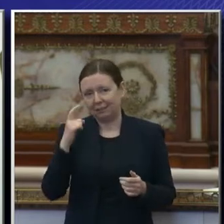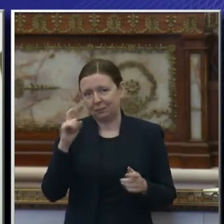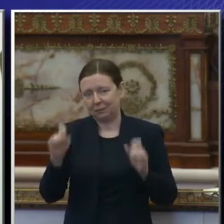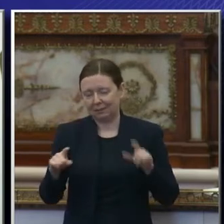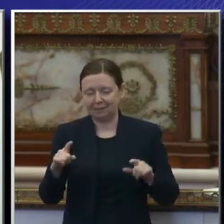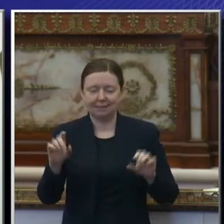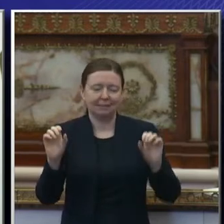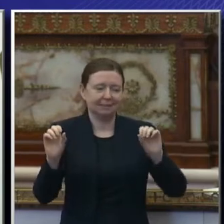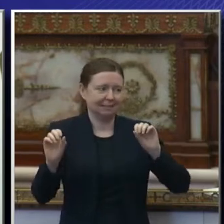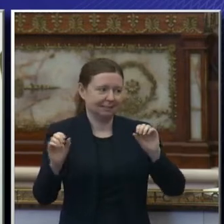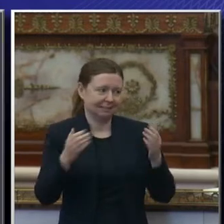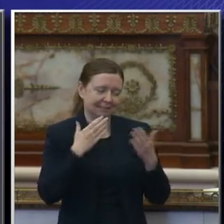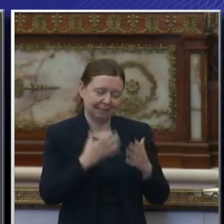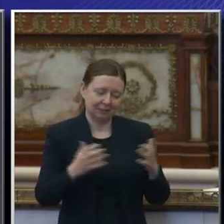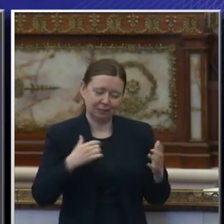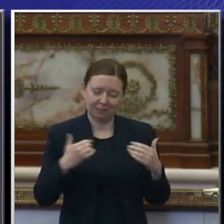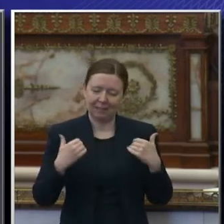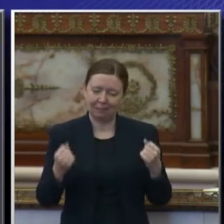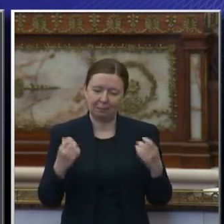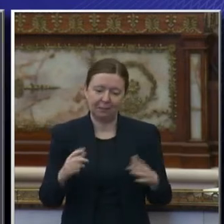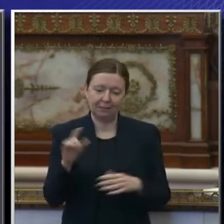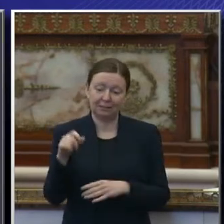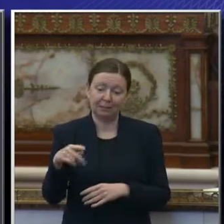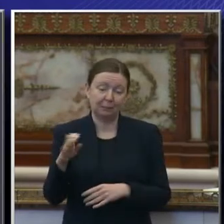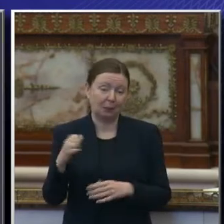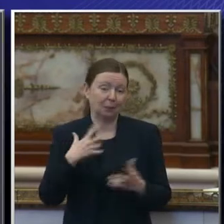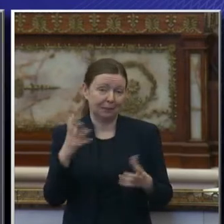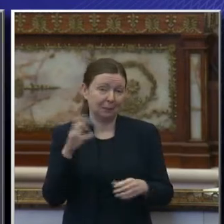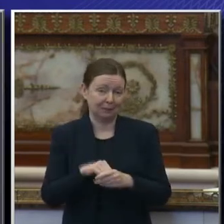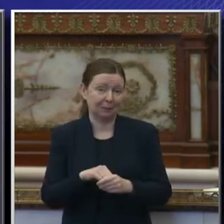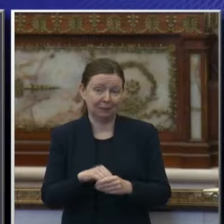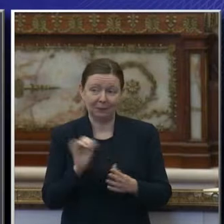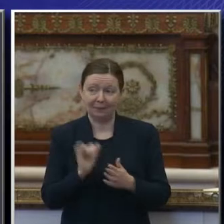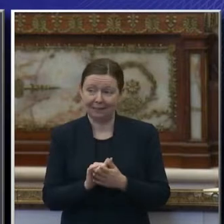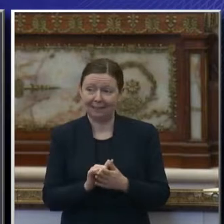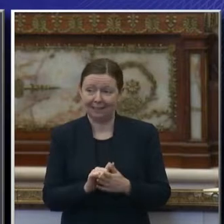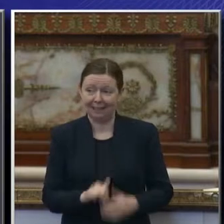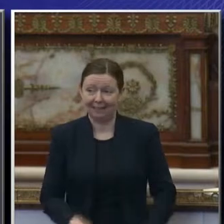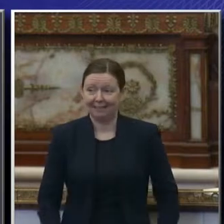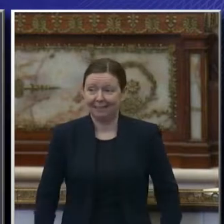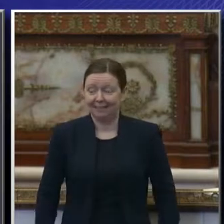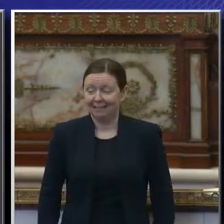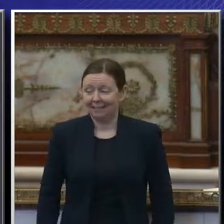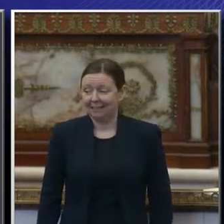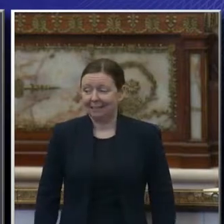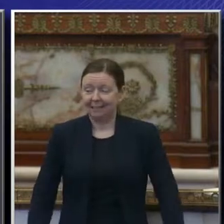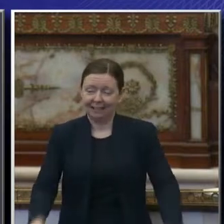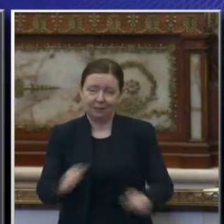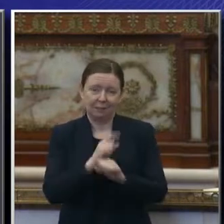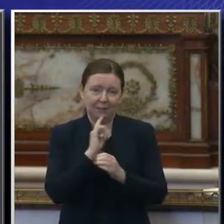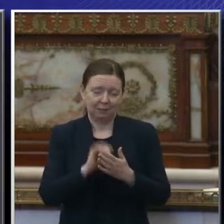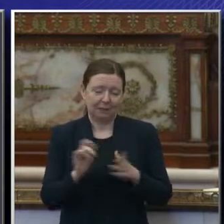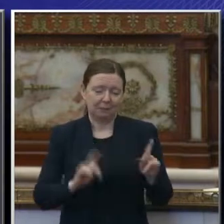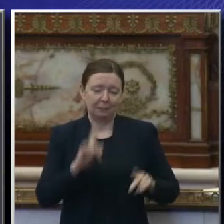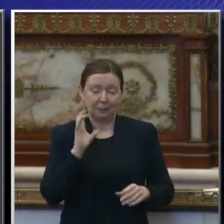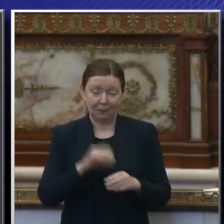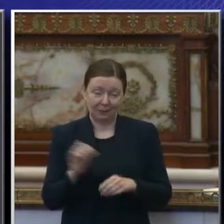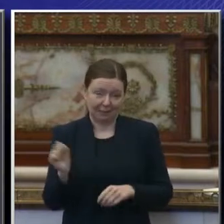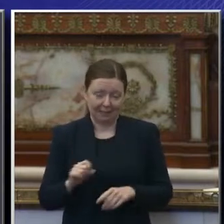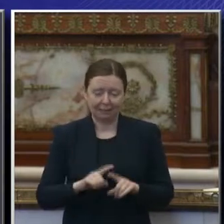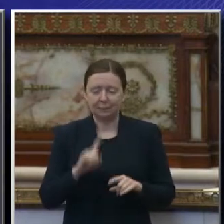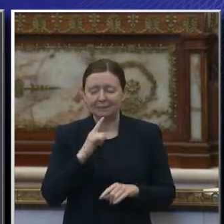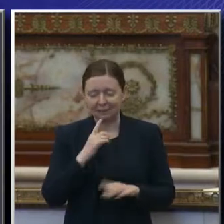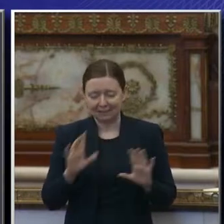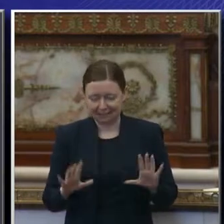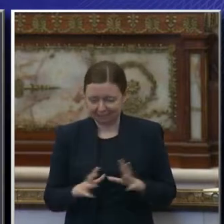Well, thank you very much. I have a whole bunch of zip codes that I would like to include in that and make sure that folks are included. But